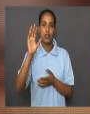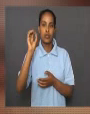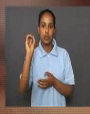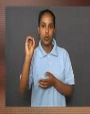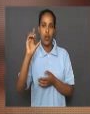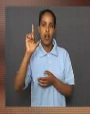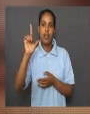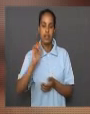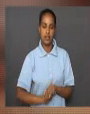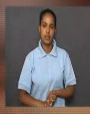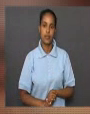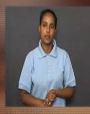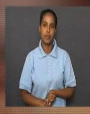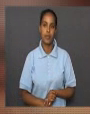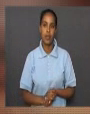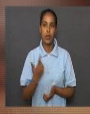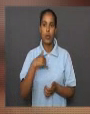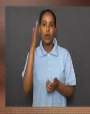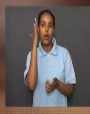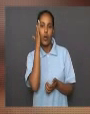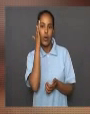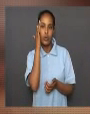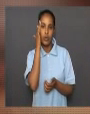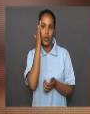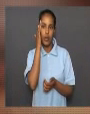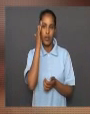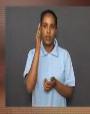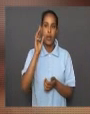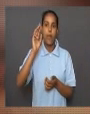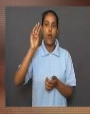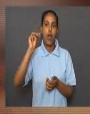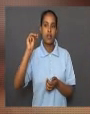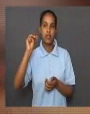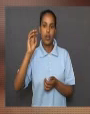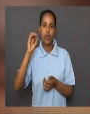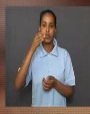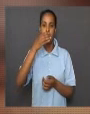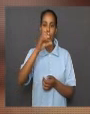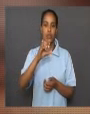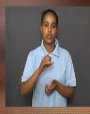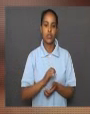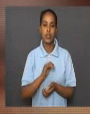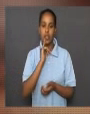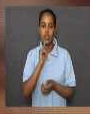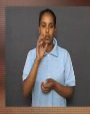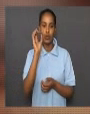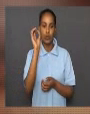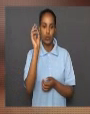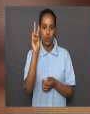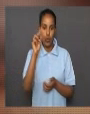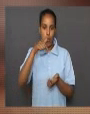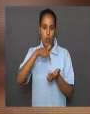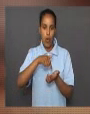0.250 liters. We also know that the molarity of the solution is